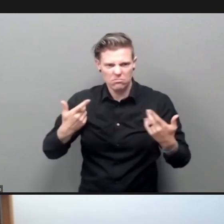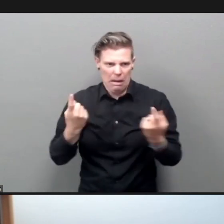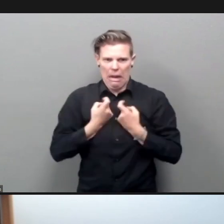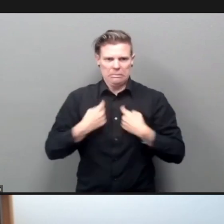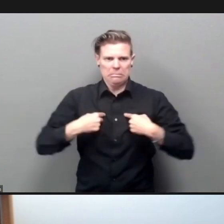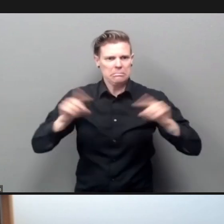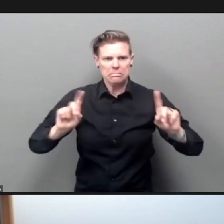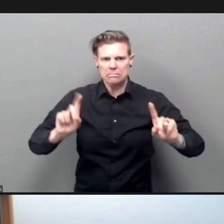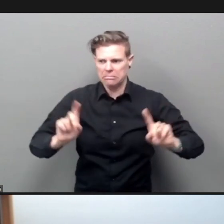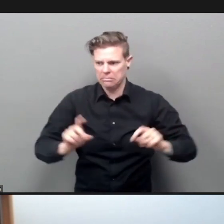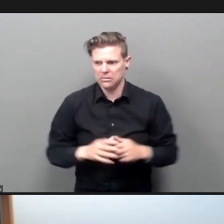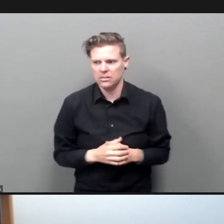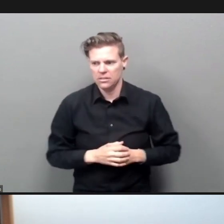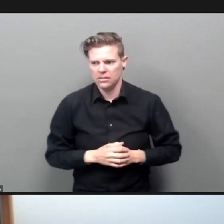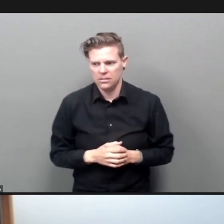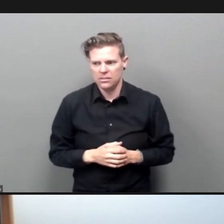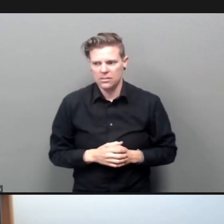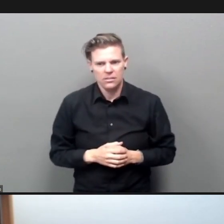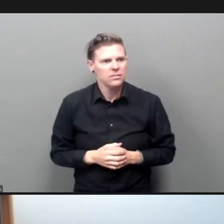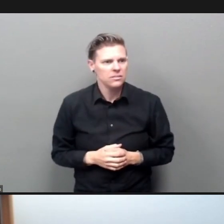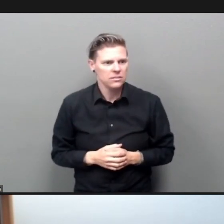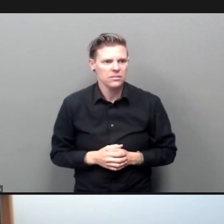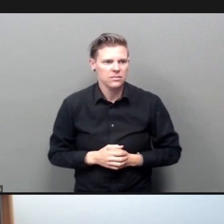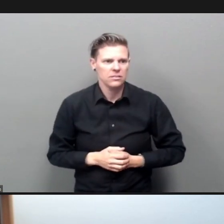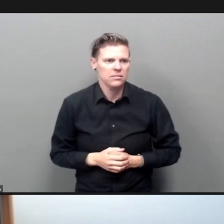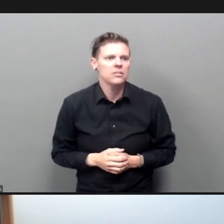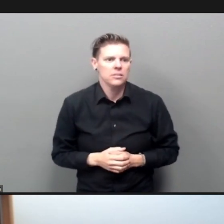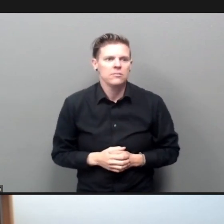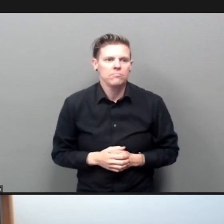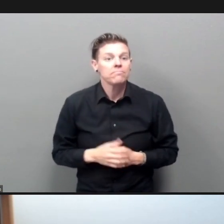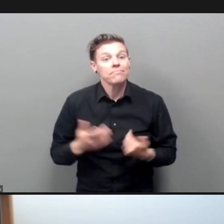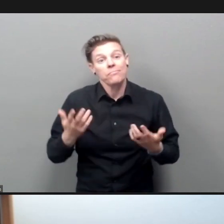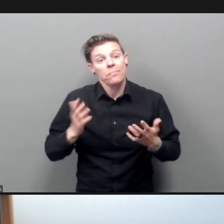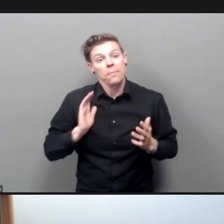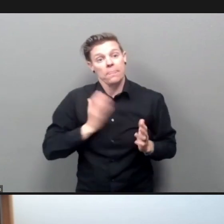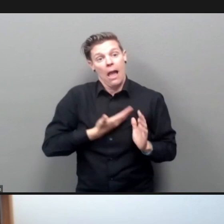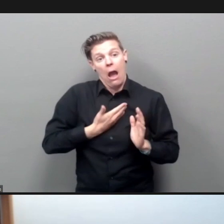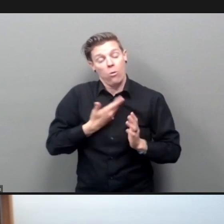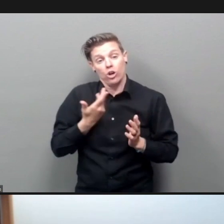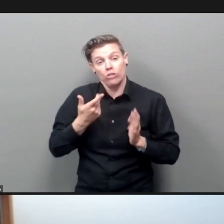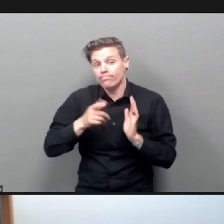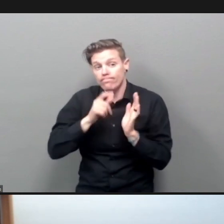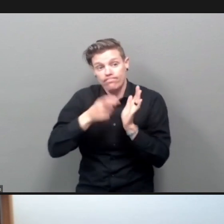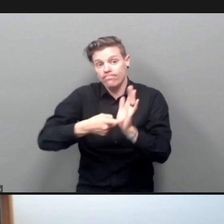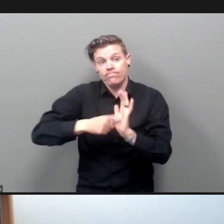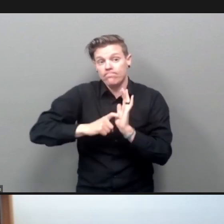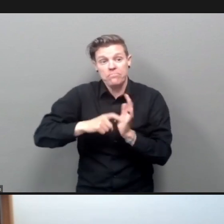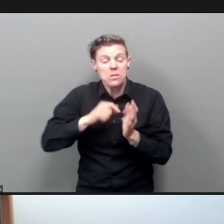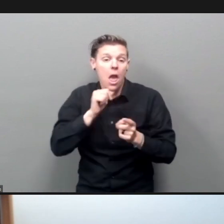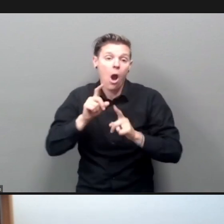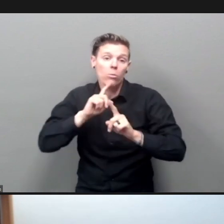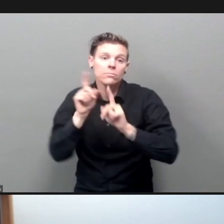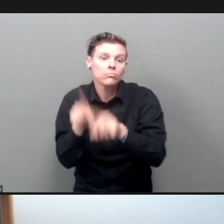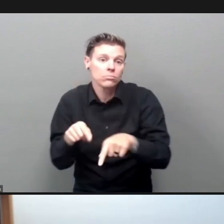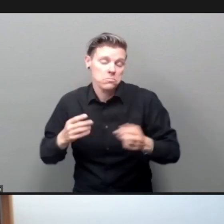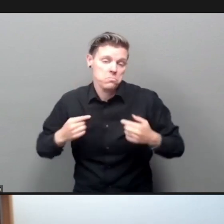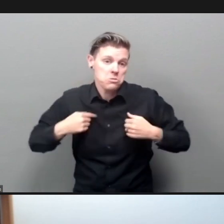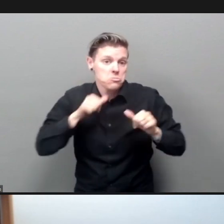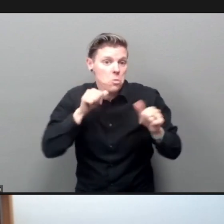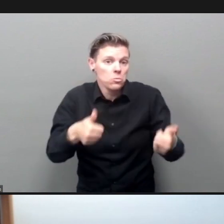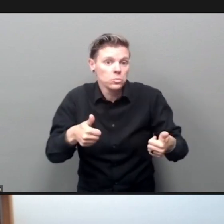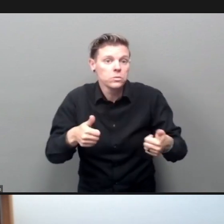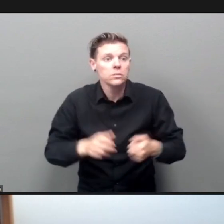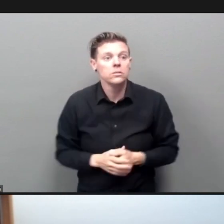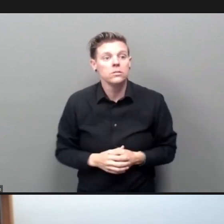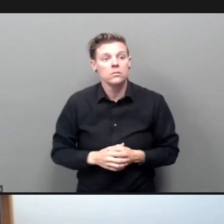requirements related to that. But the straight answer to your question is no, there is not anything that requires